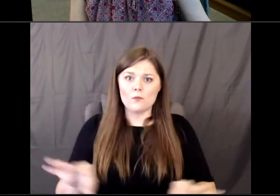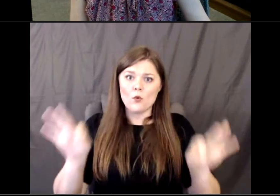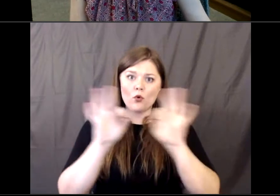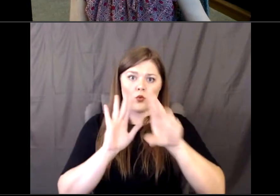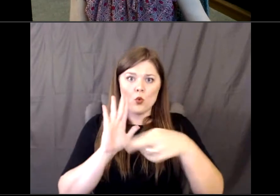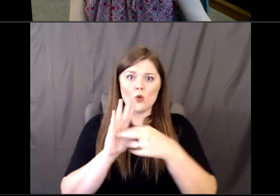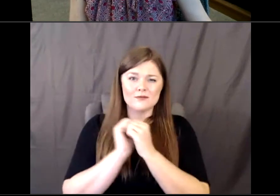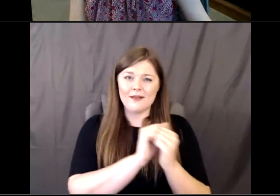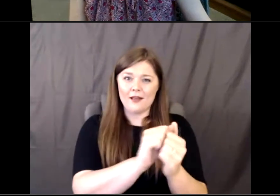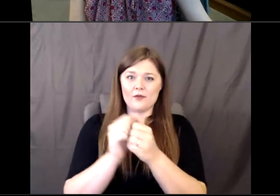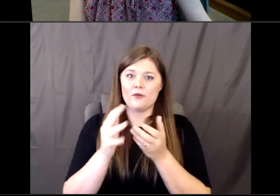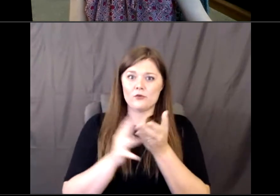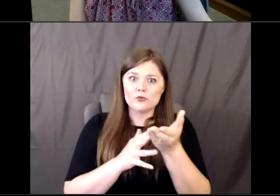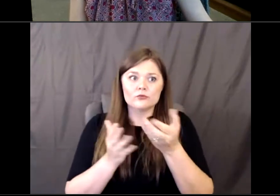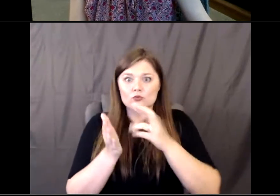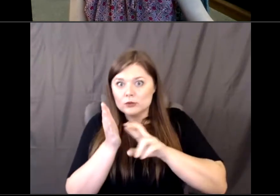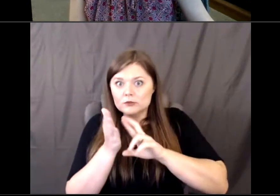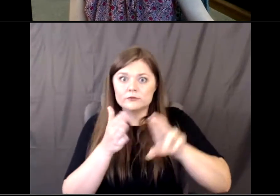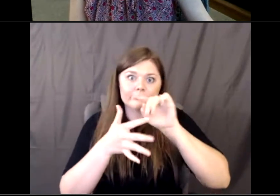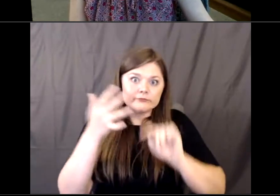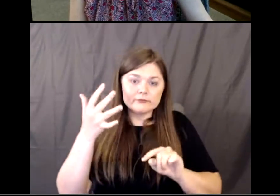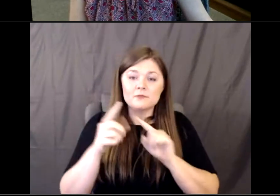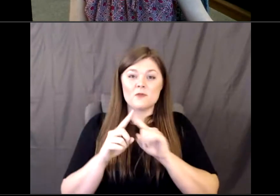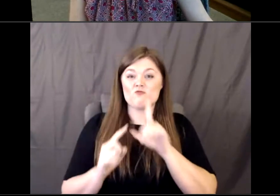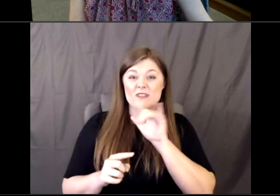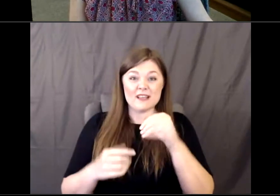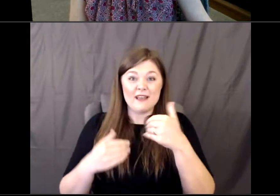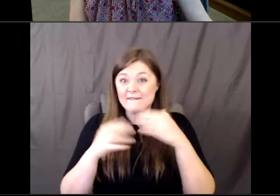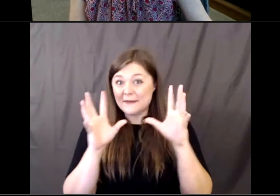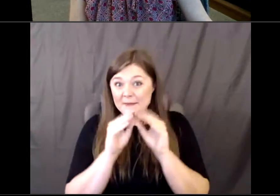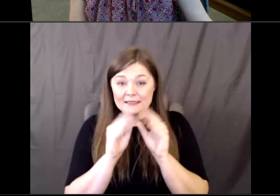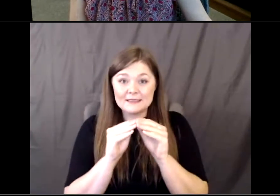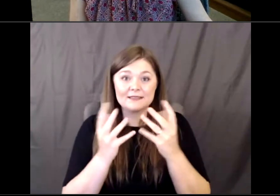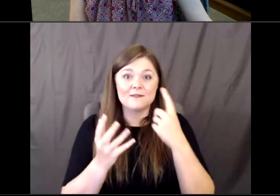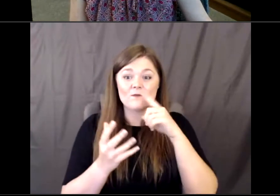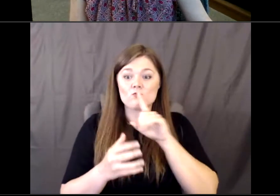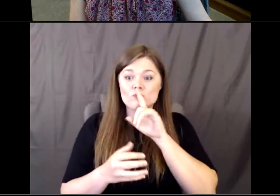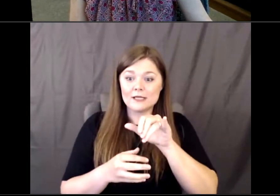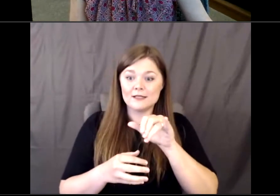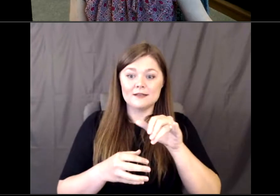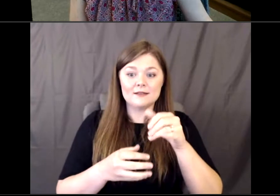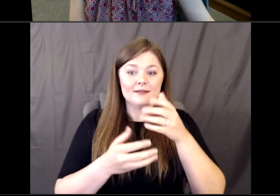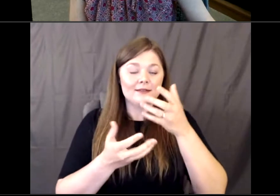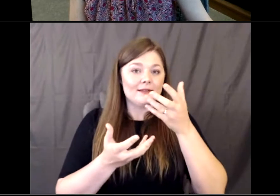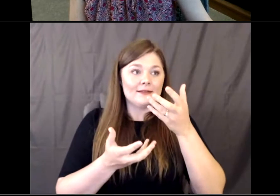research. So again, it's NWA meetings are just fantastic to really stop and meet